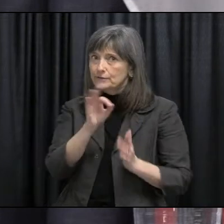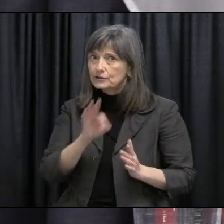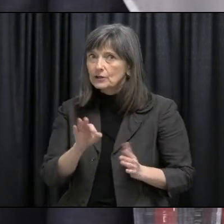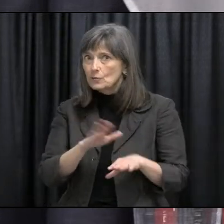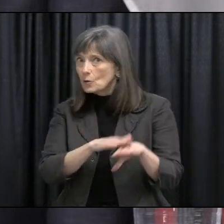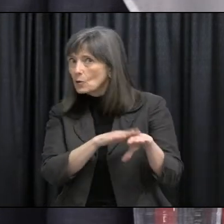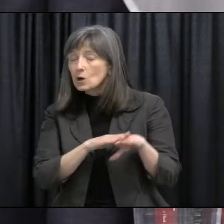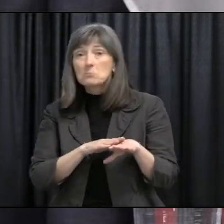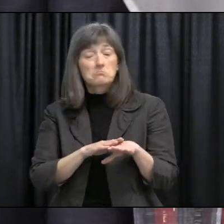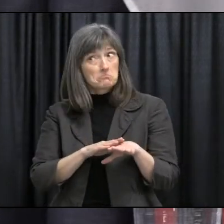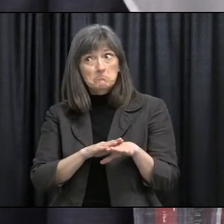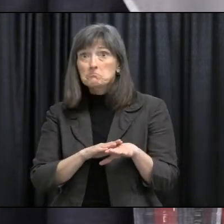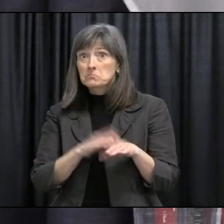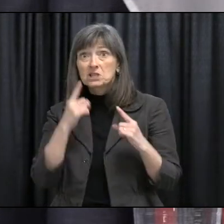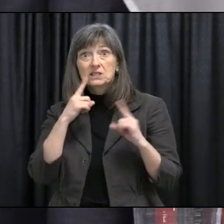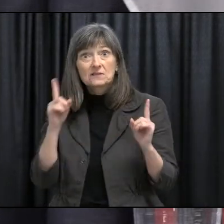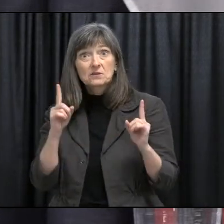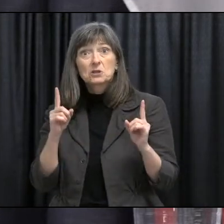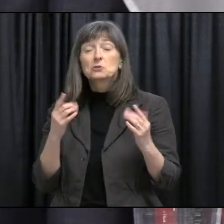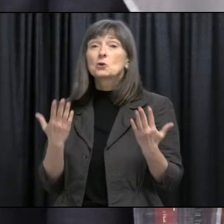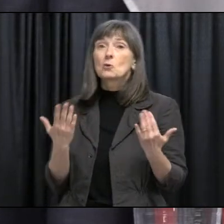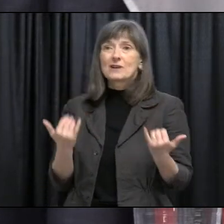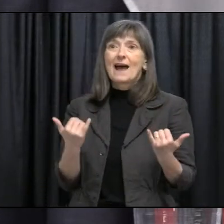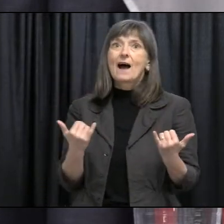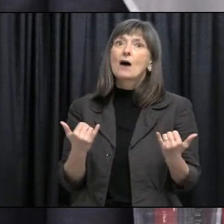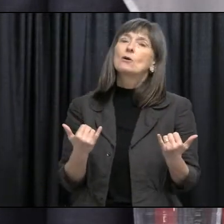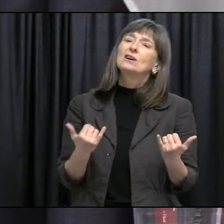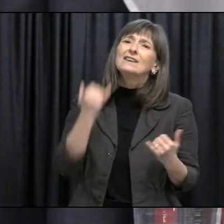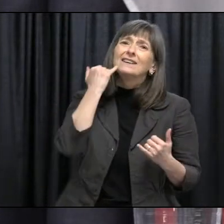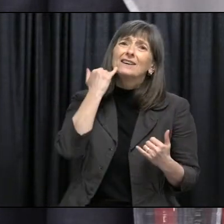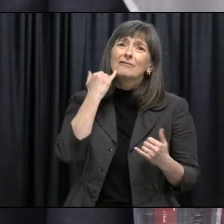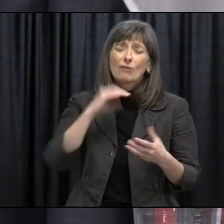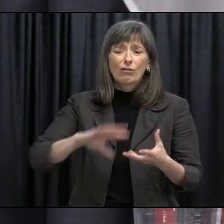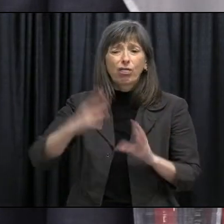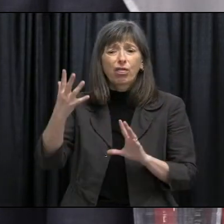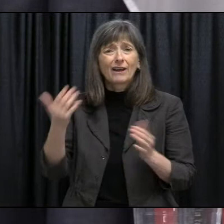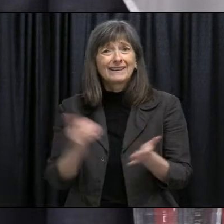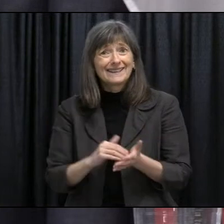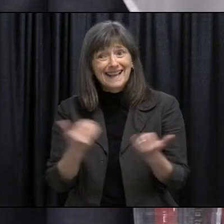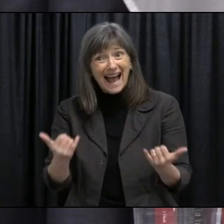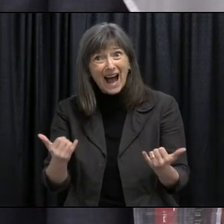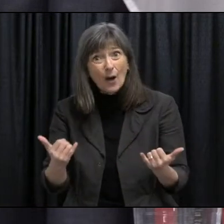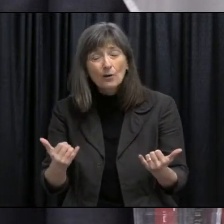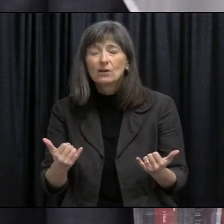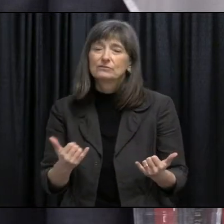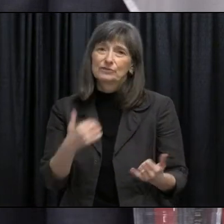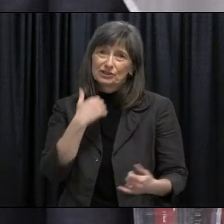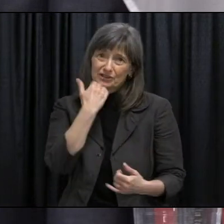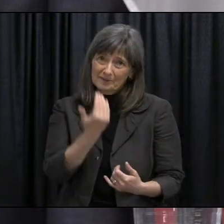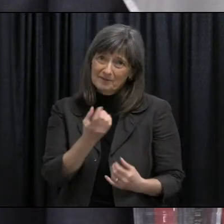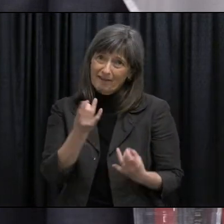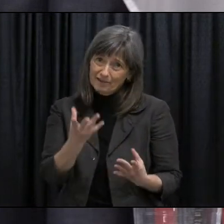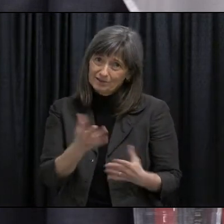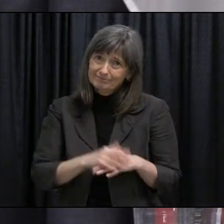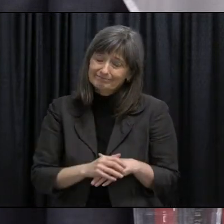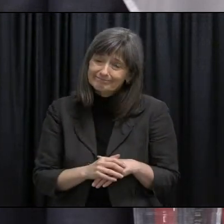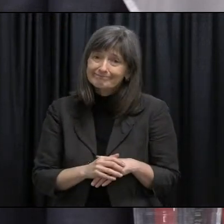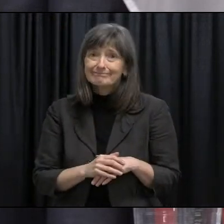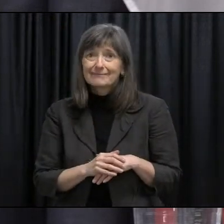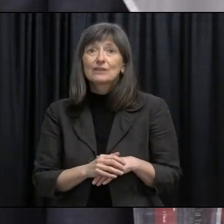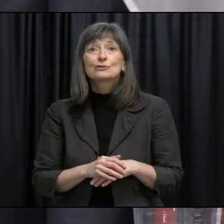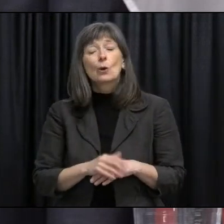be a shame if that were not the case again this time round. There is certainly some enforcement possibilities